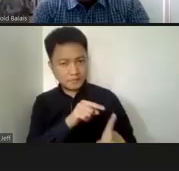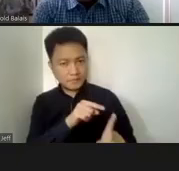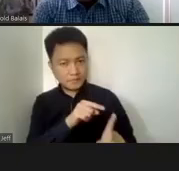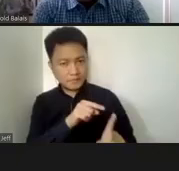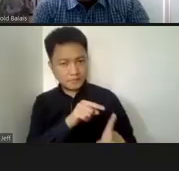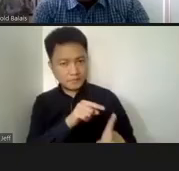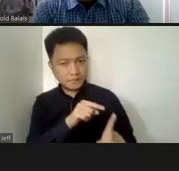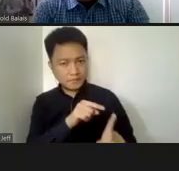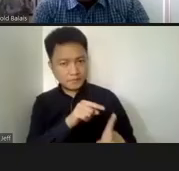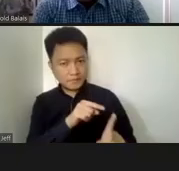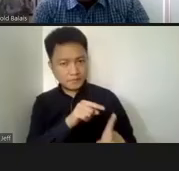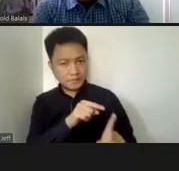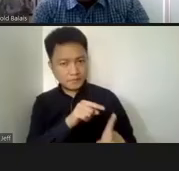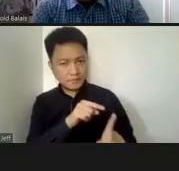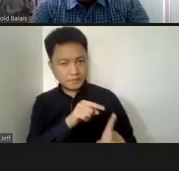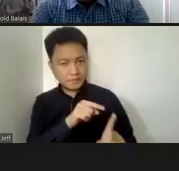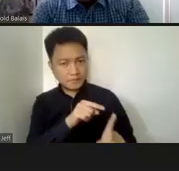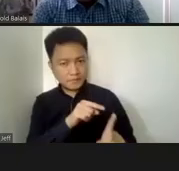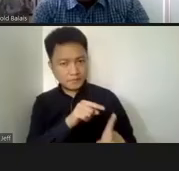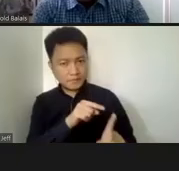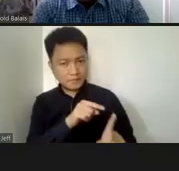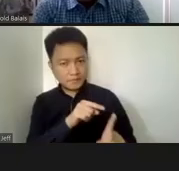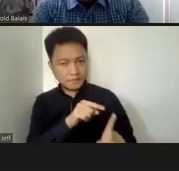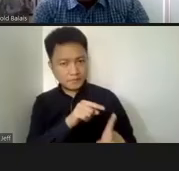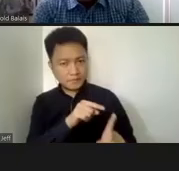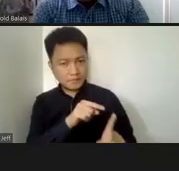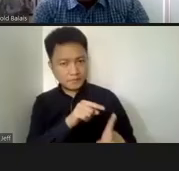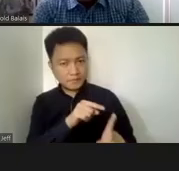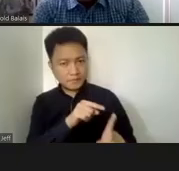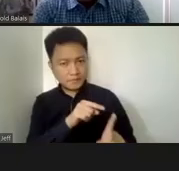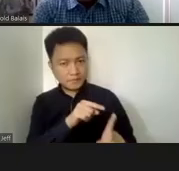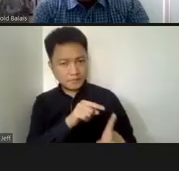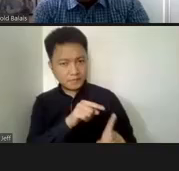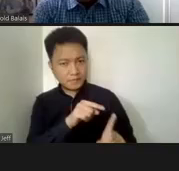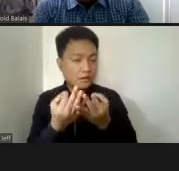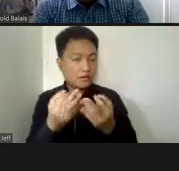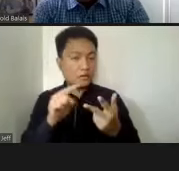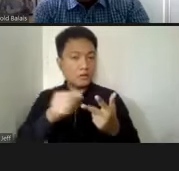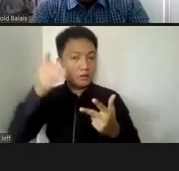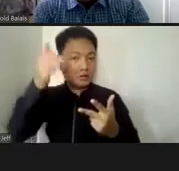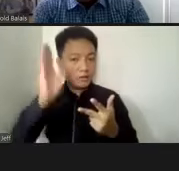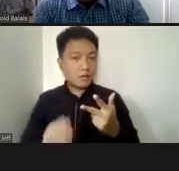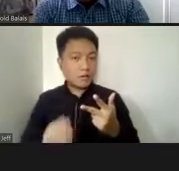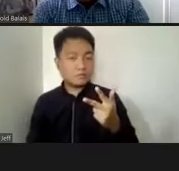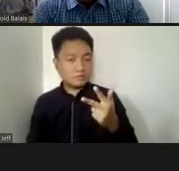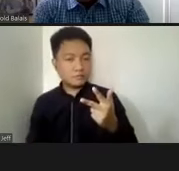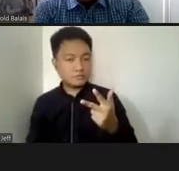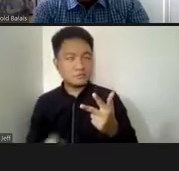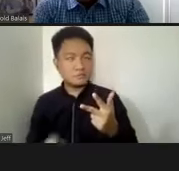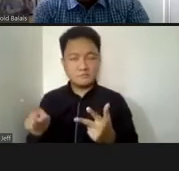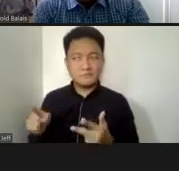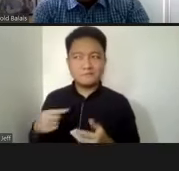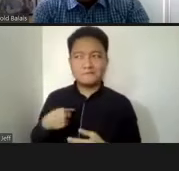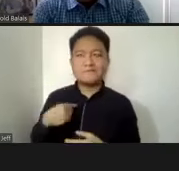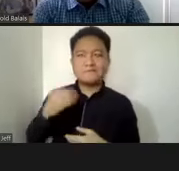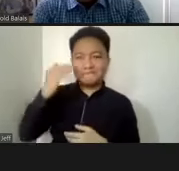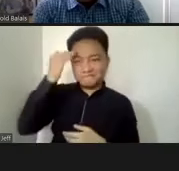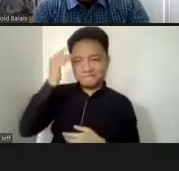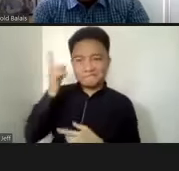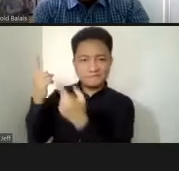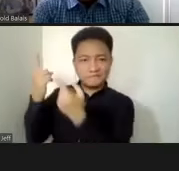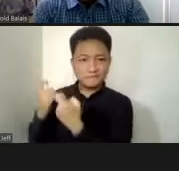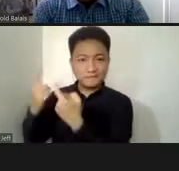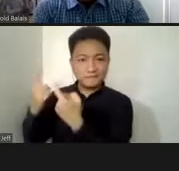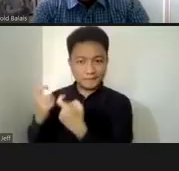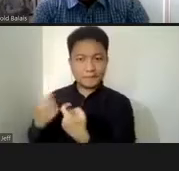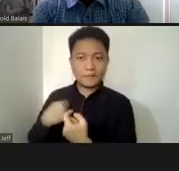trick question, and I don't know the answer to this. And he said, well, number one should be God. And I said, oh, really?